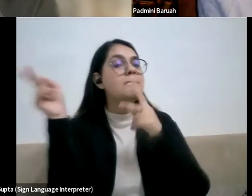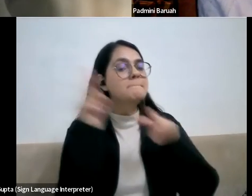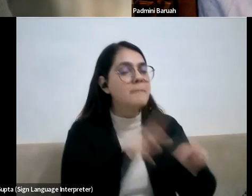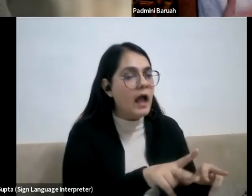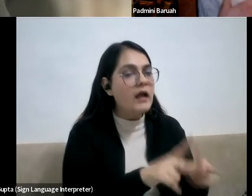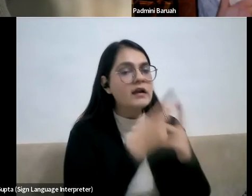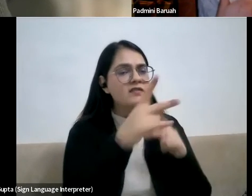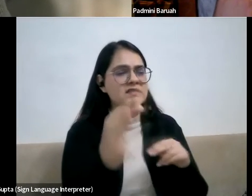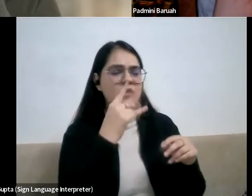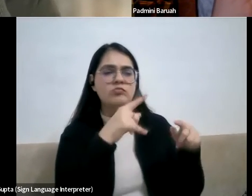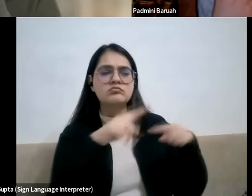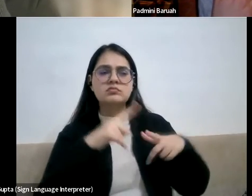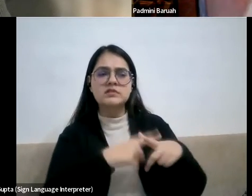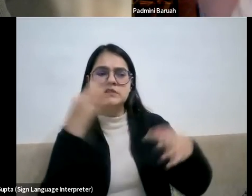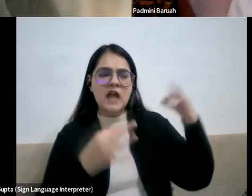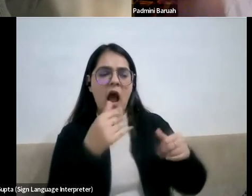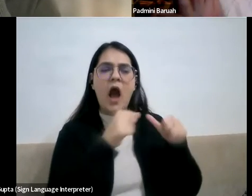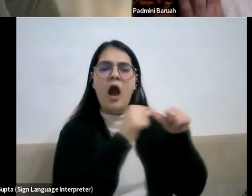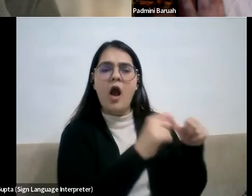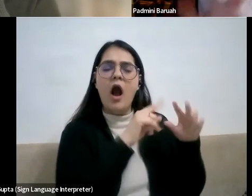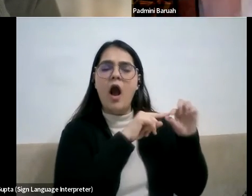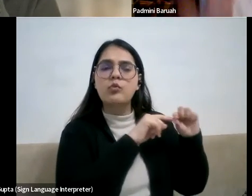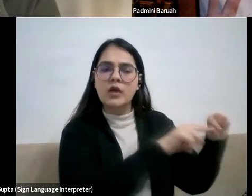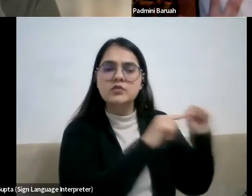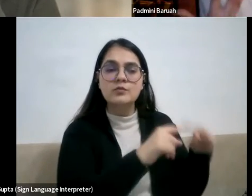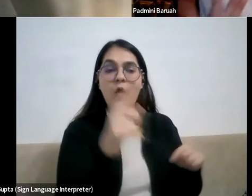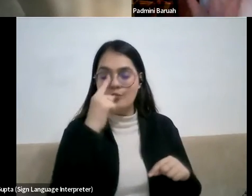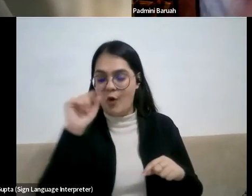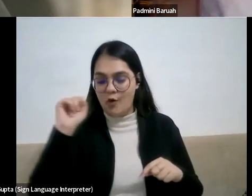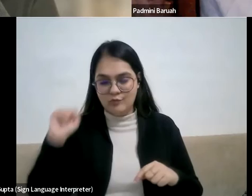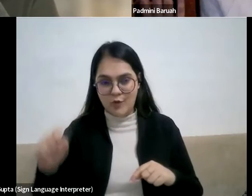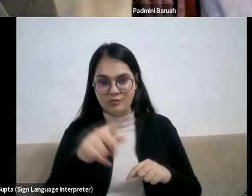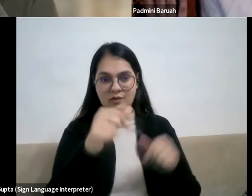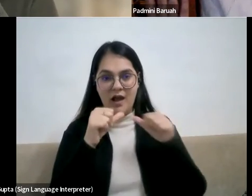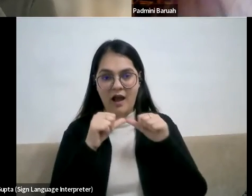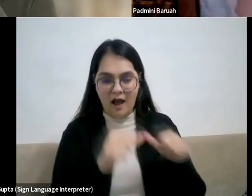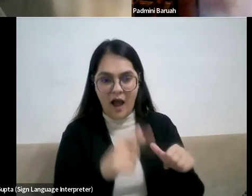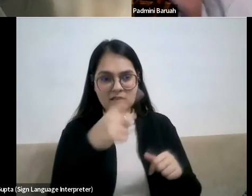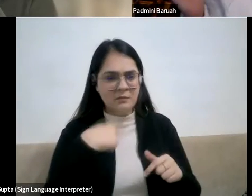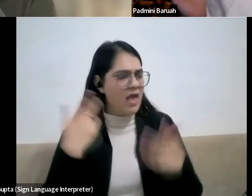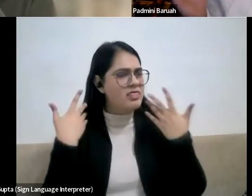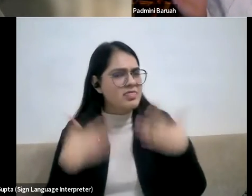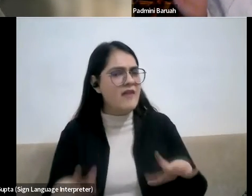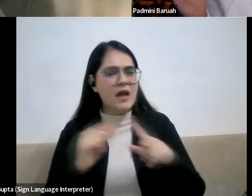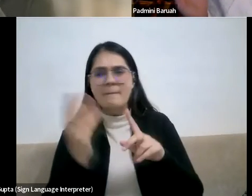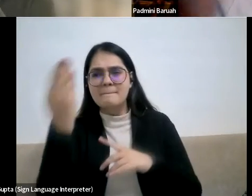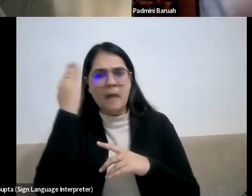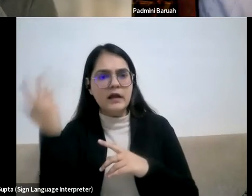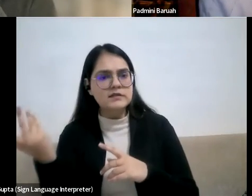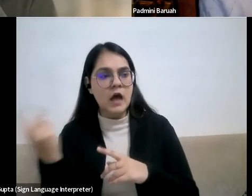So, and when she answered that I've never seen Pakistan, I was born here, there was this like immediate disbelief, and that was completely